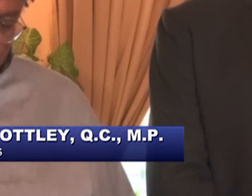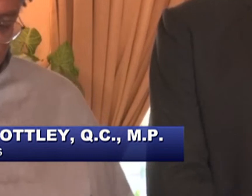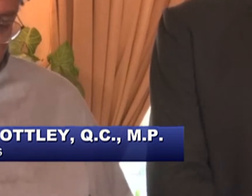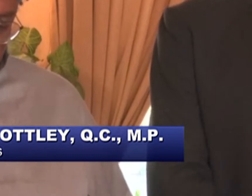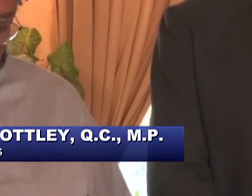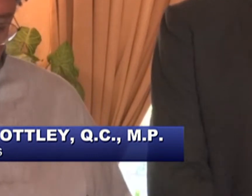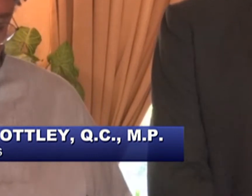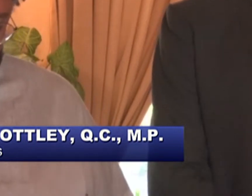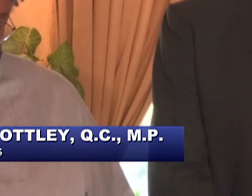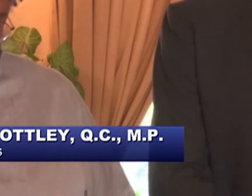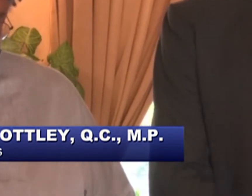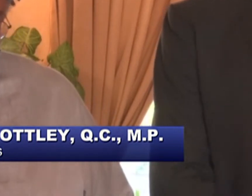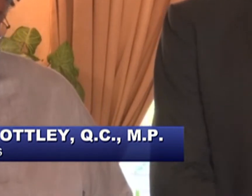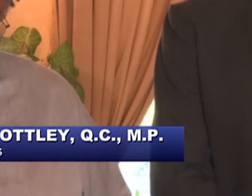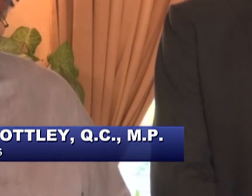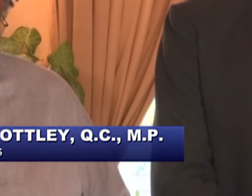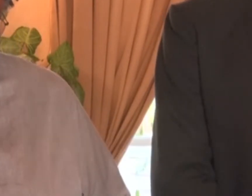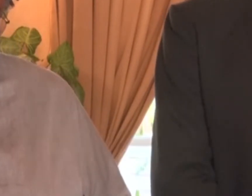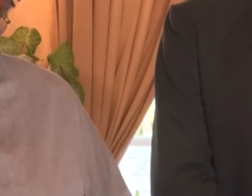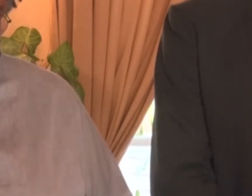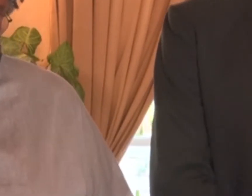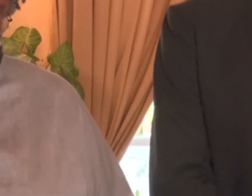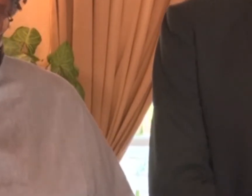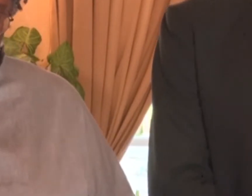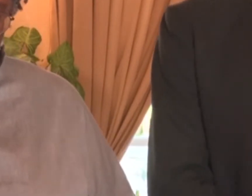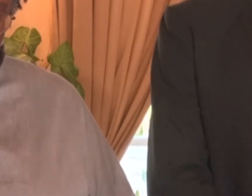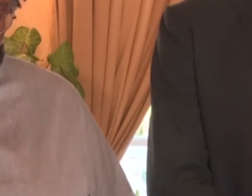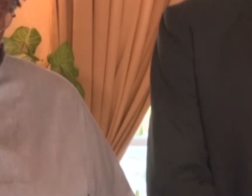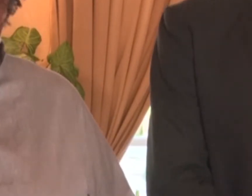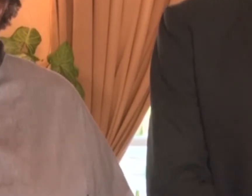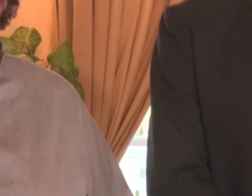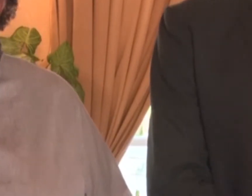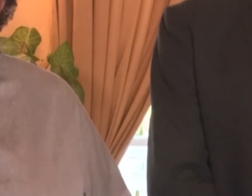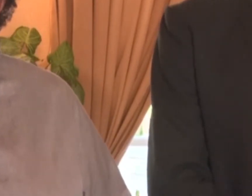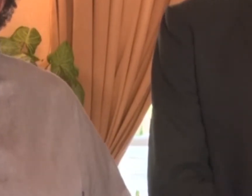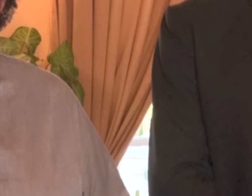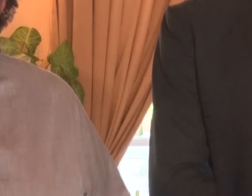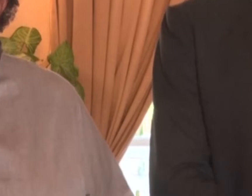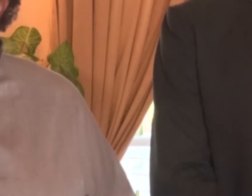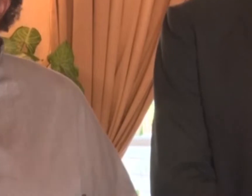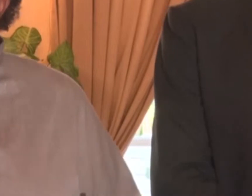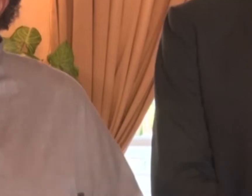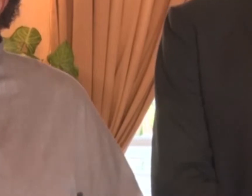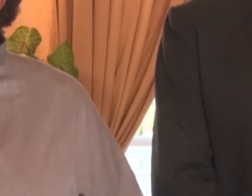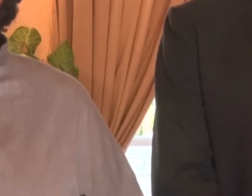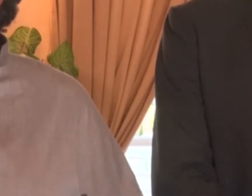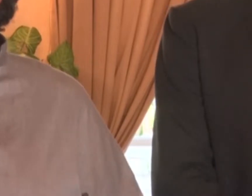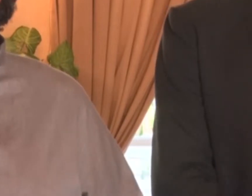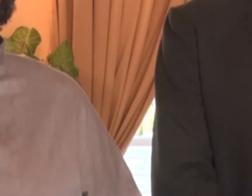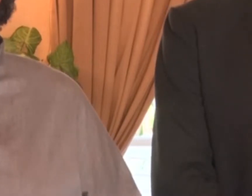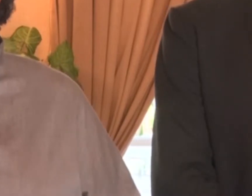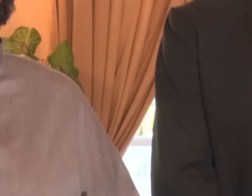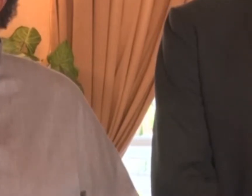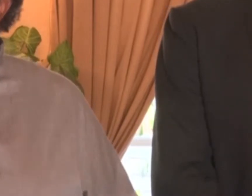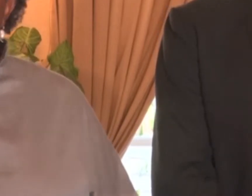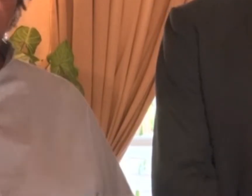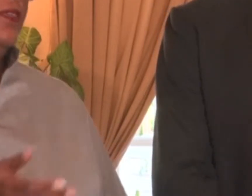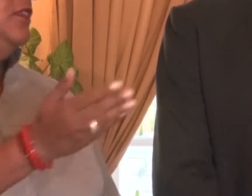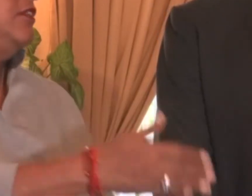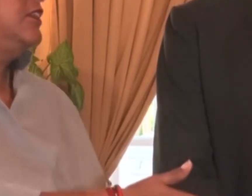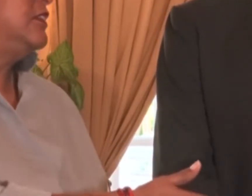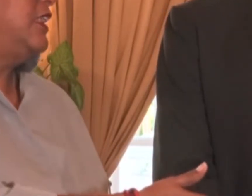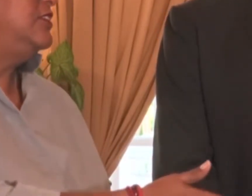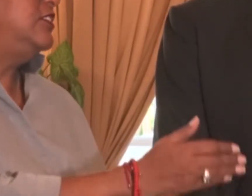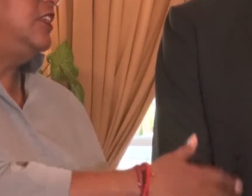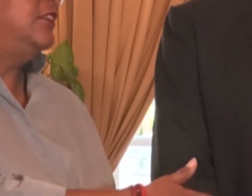multiple jurisdictions. We agreed on the principle of mutual recognition with respect to companies incorporated in one member state